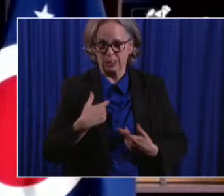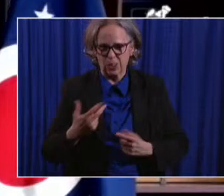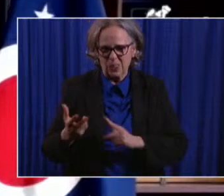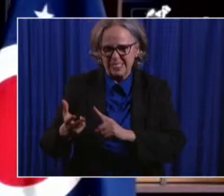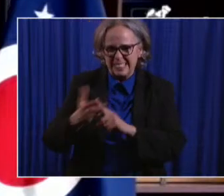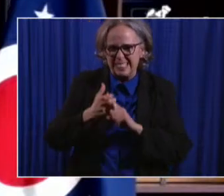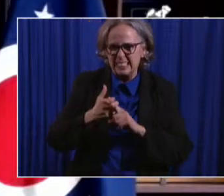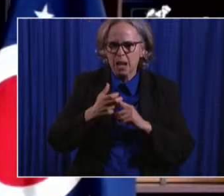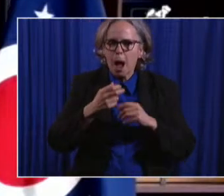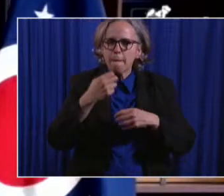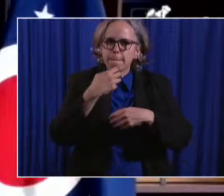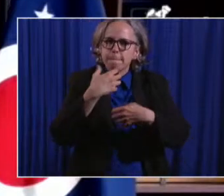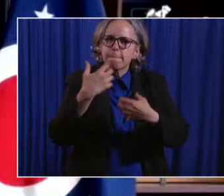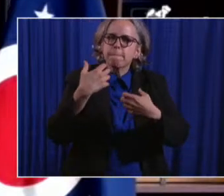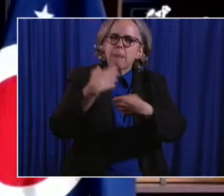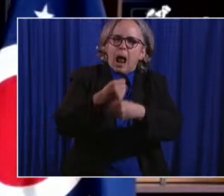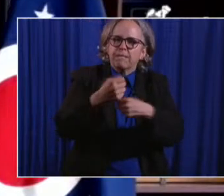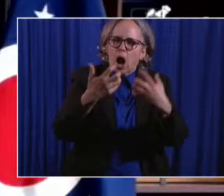that,